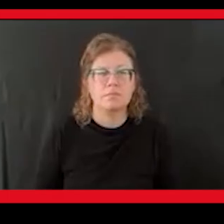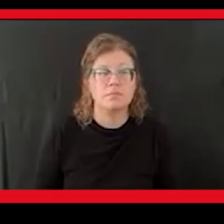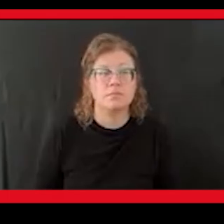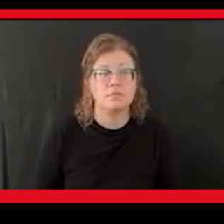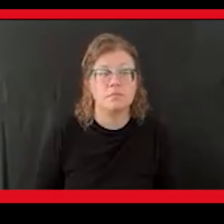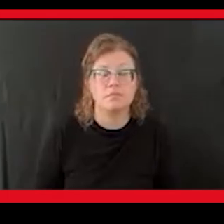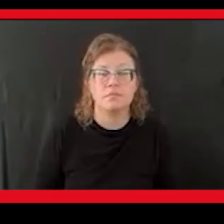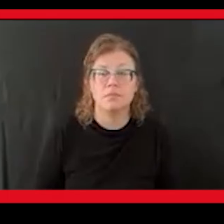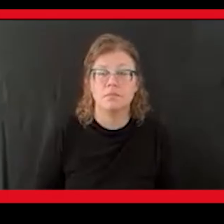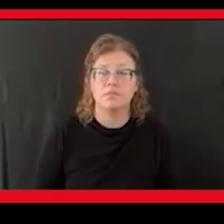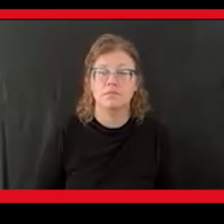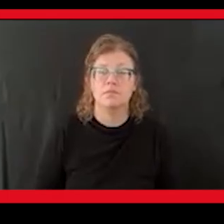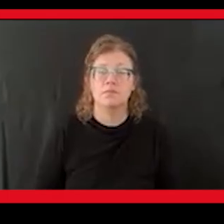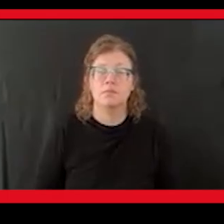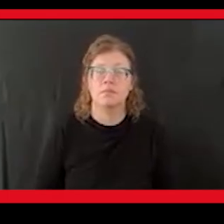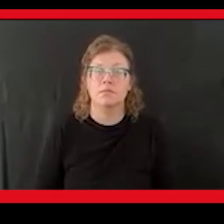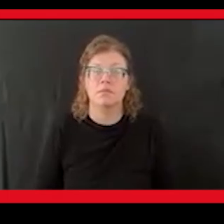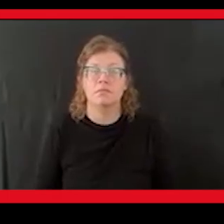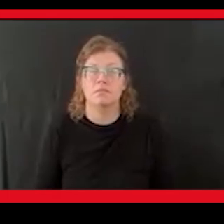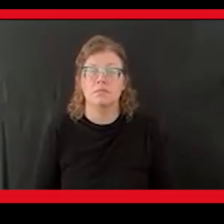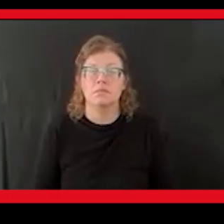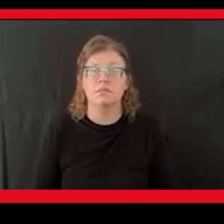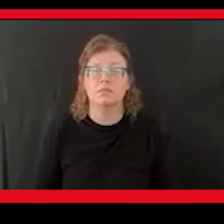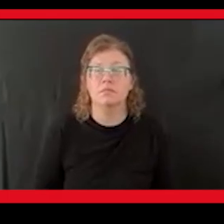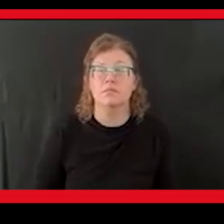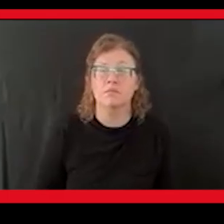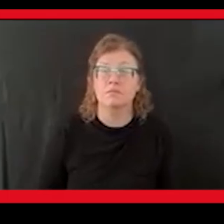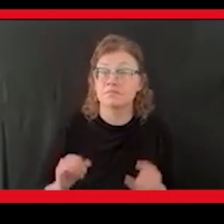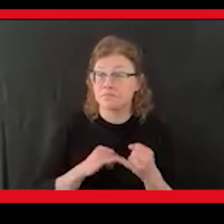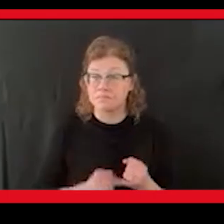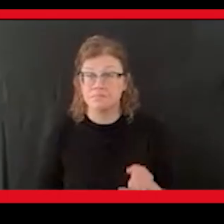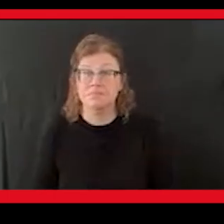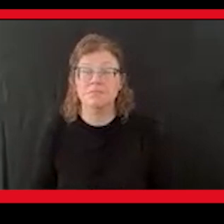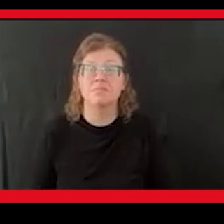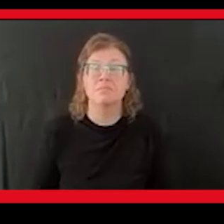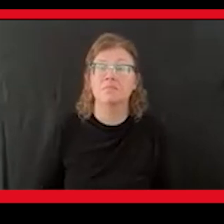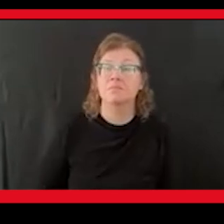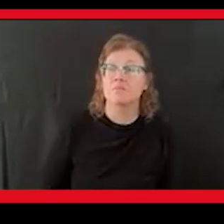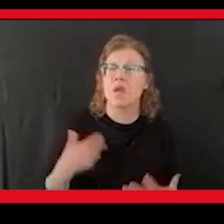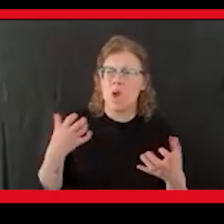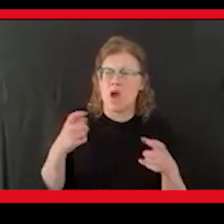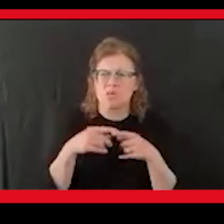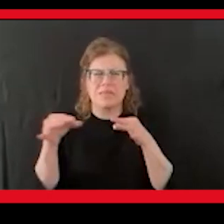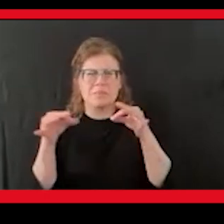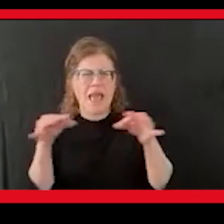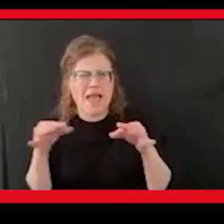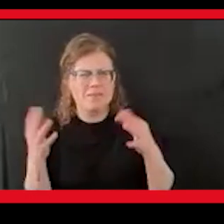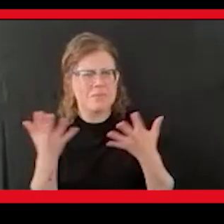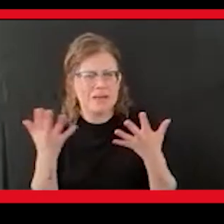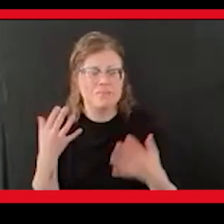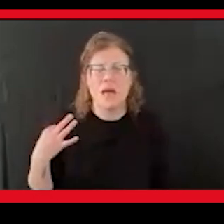And finally, this application checklist before we move on to the next section of this info